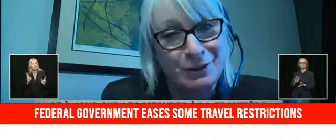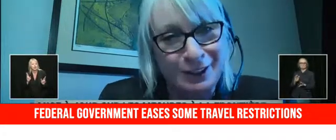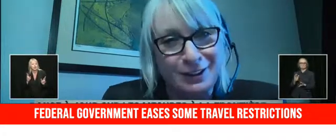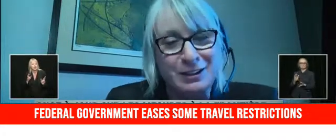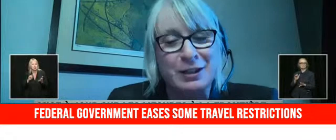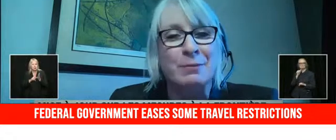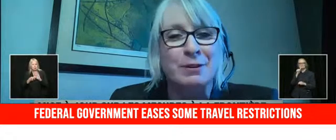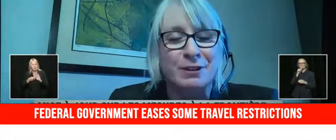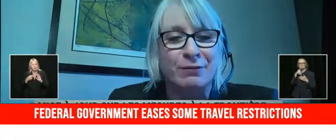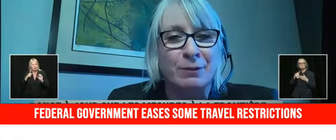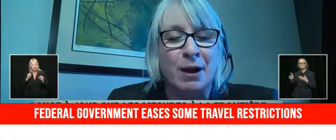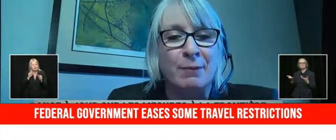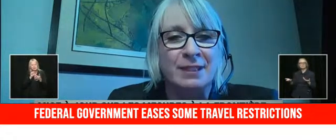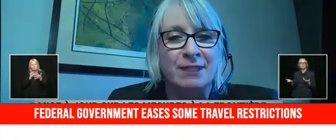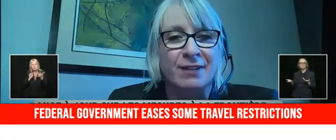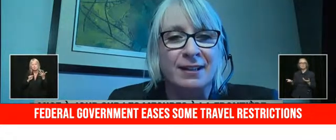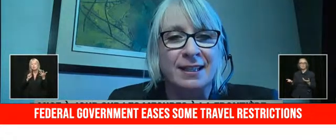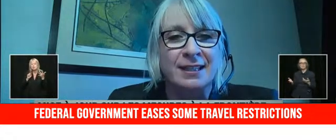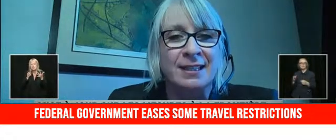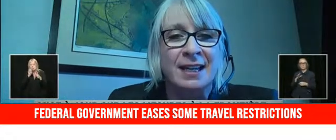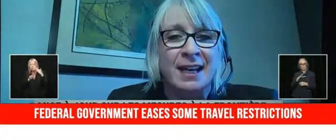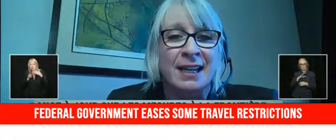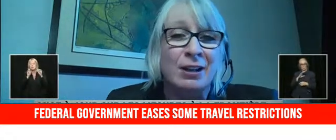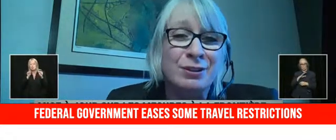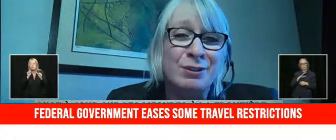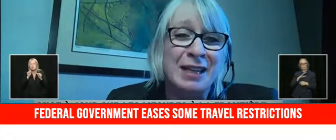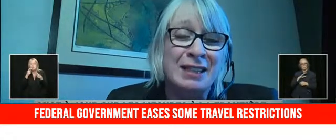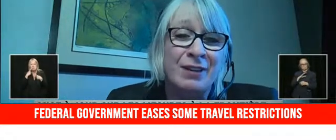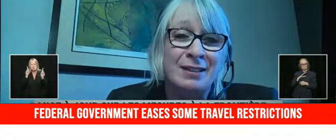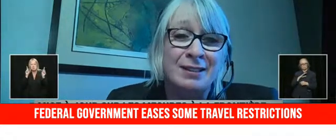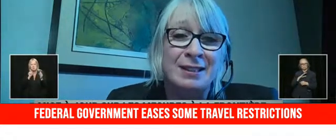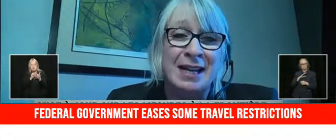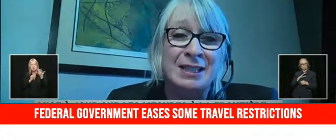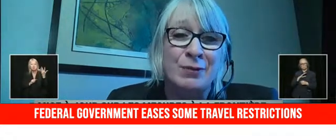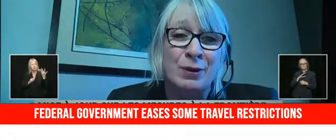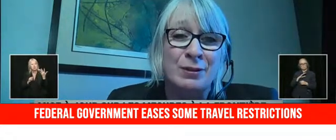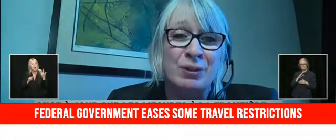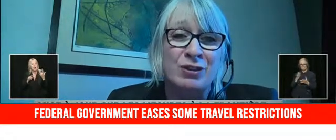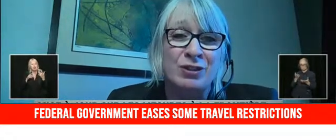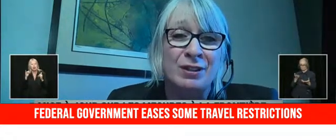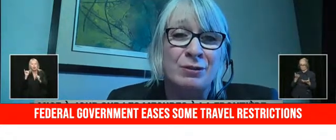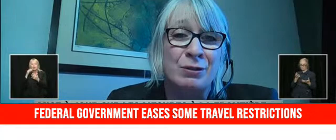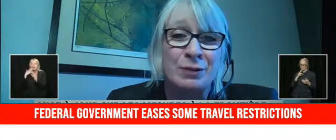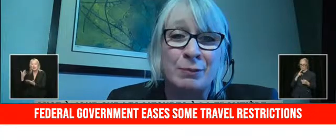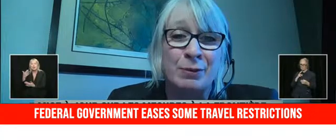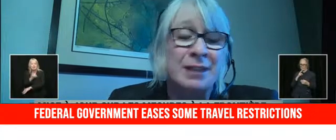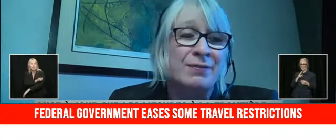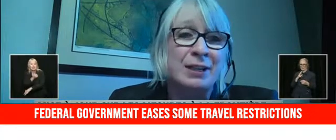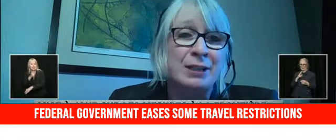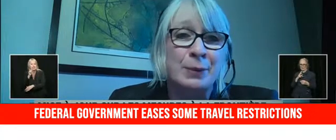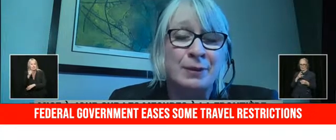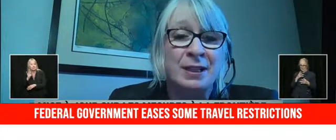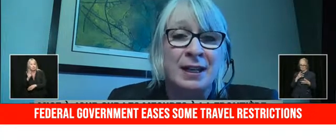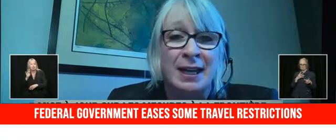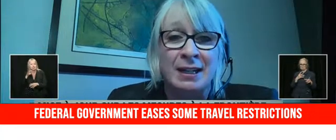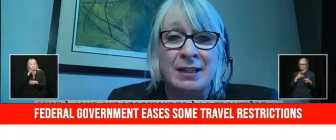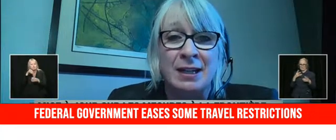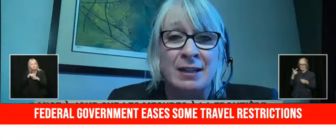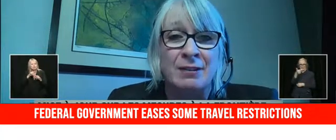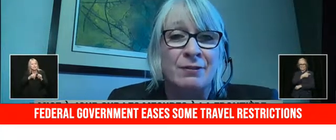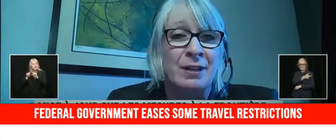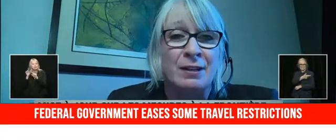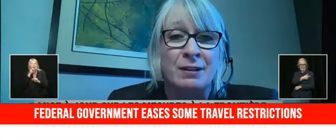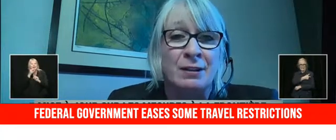bets, if you will, on a number of different promising vaccines. And I'll also thank the Vaccine Task Force, which, as you know, is comprised of experts